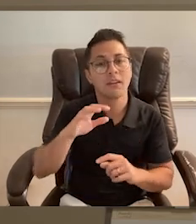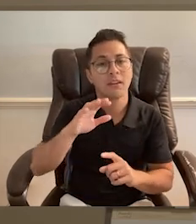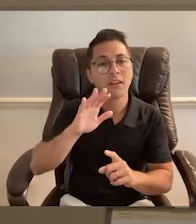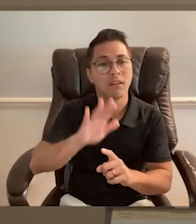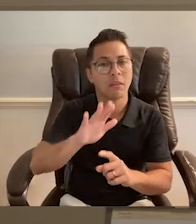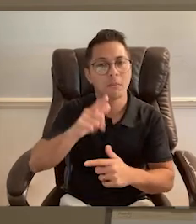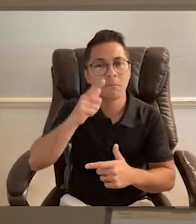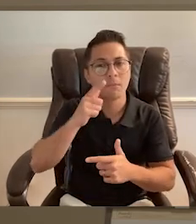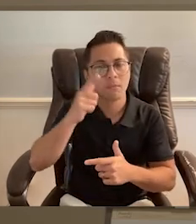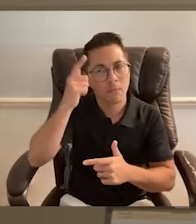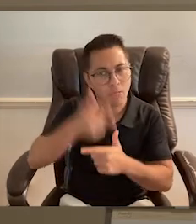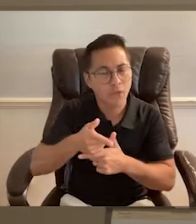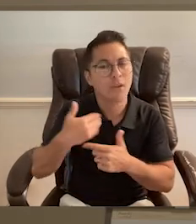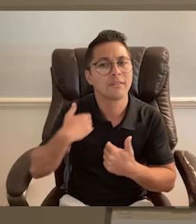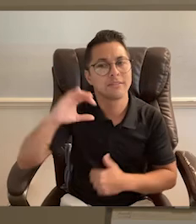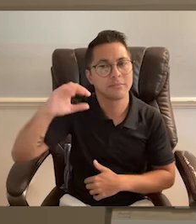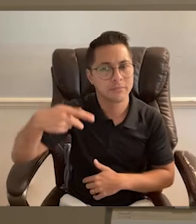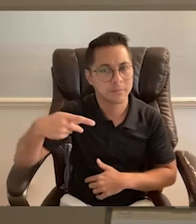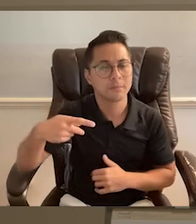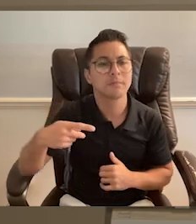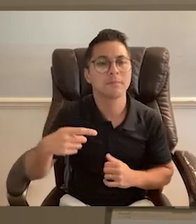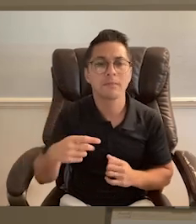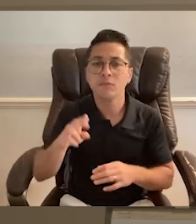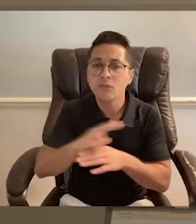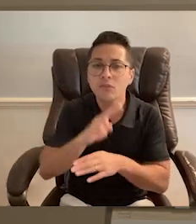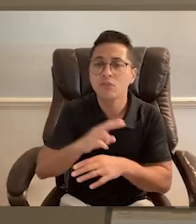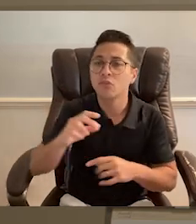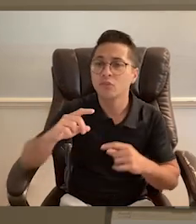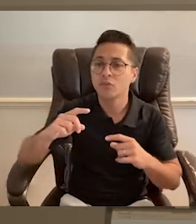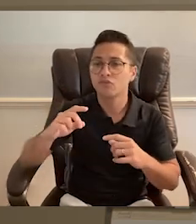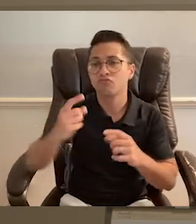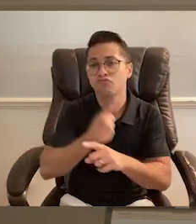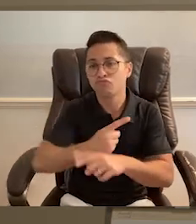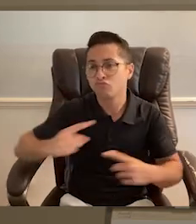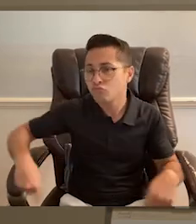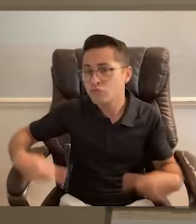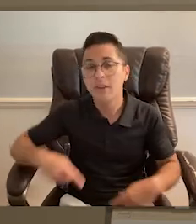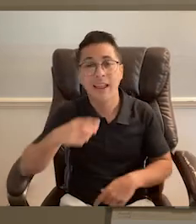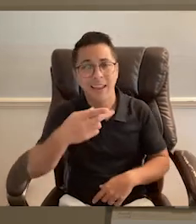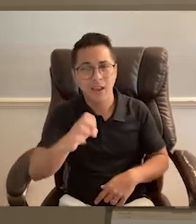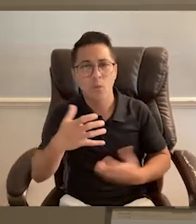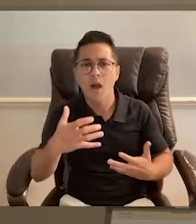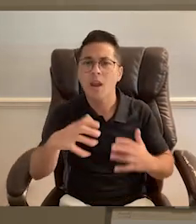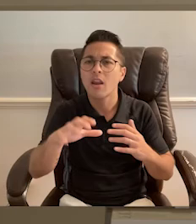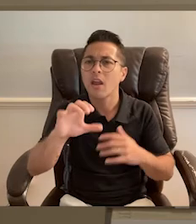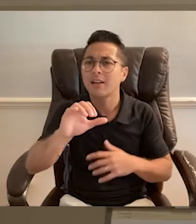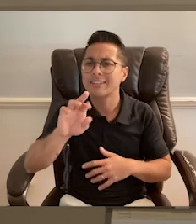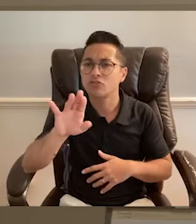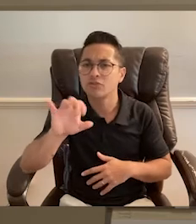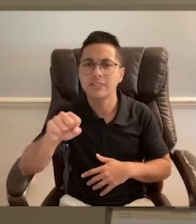to college and having the need to take his backpack from behind the chair and bring it to the